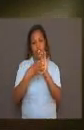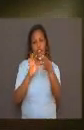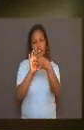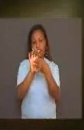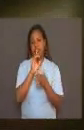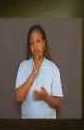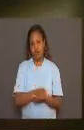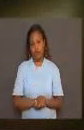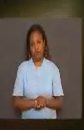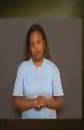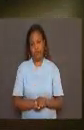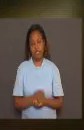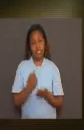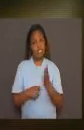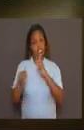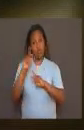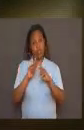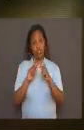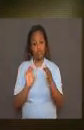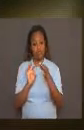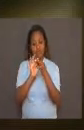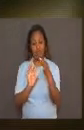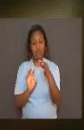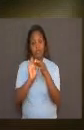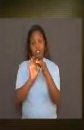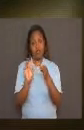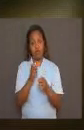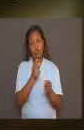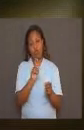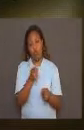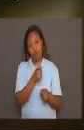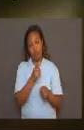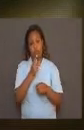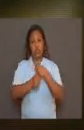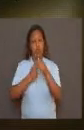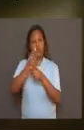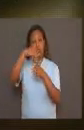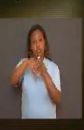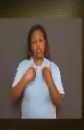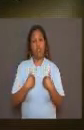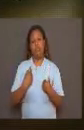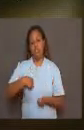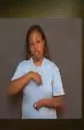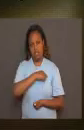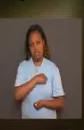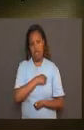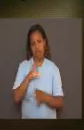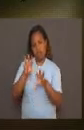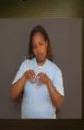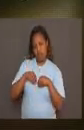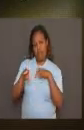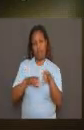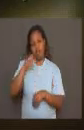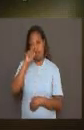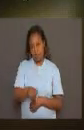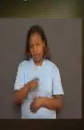Being connected to people across the globe means that we must accept